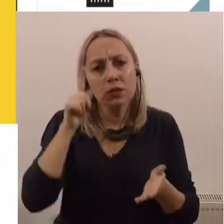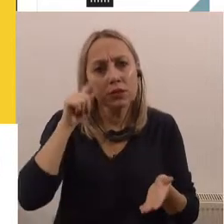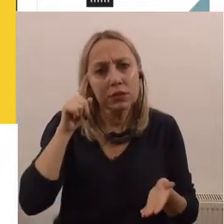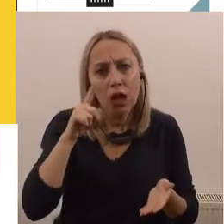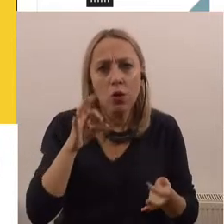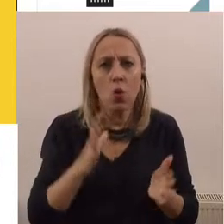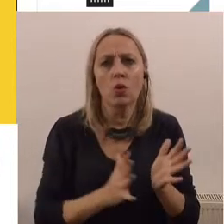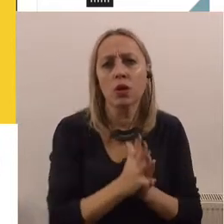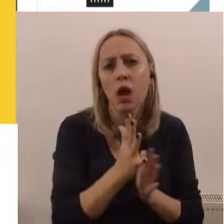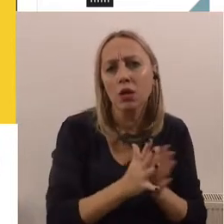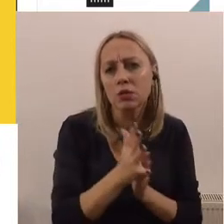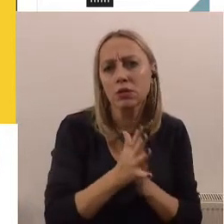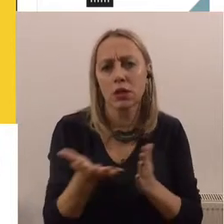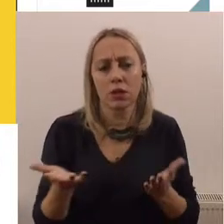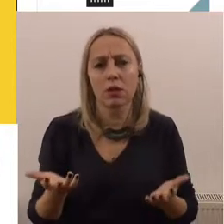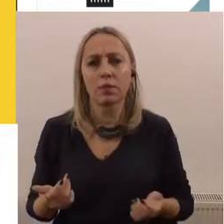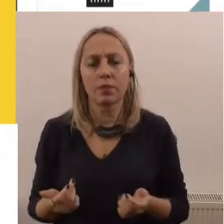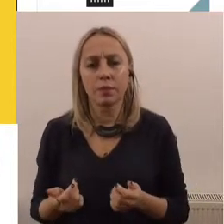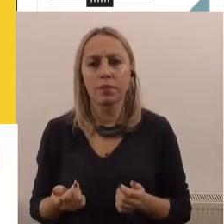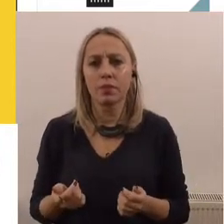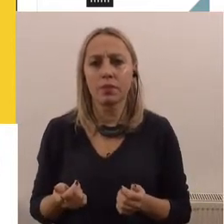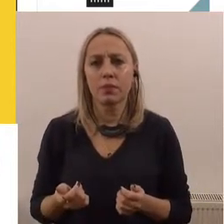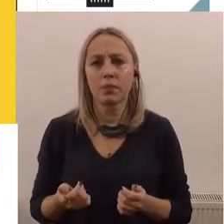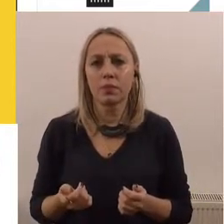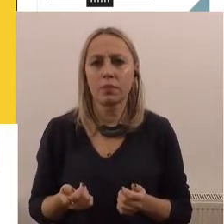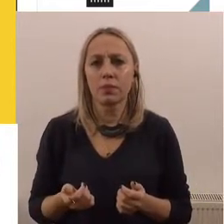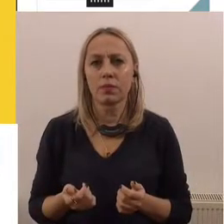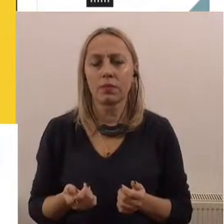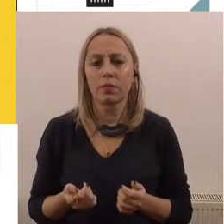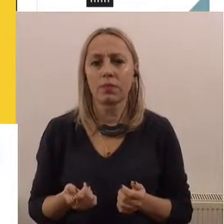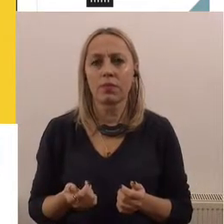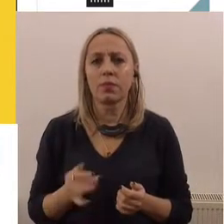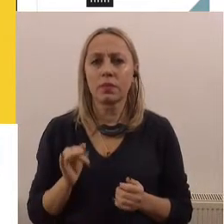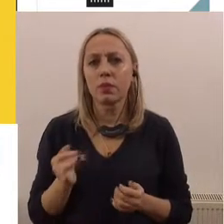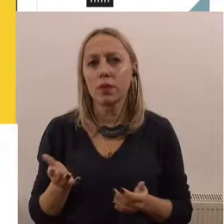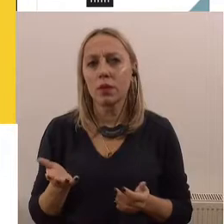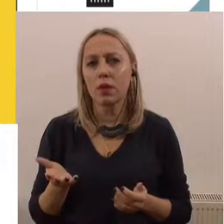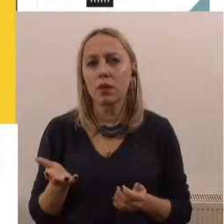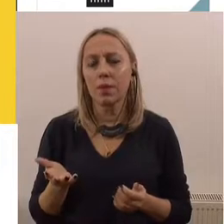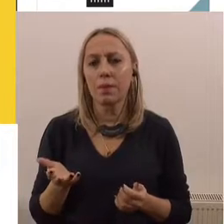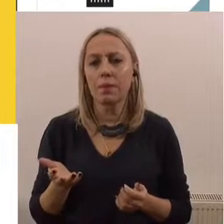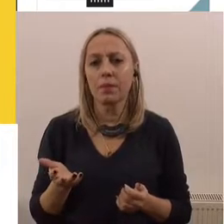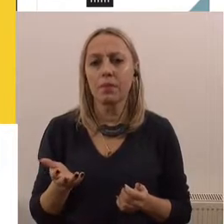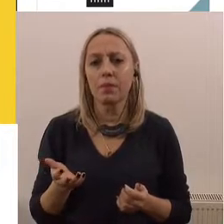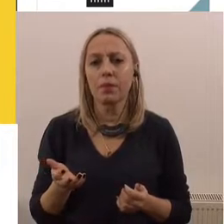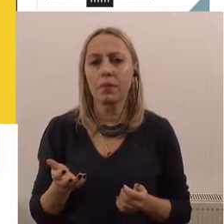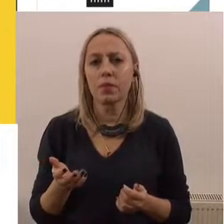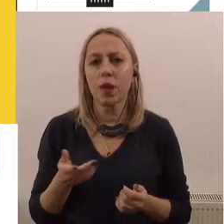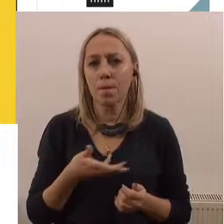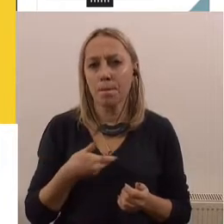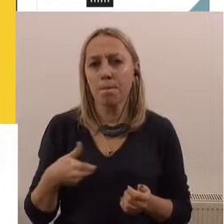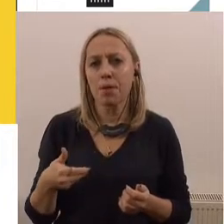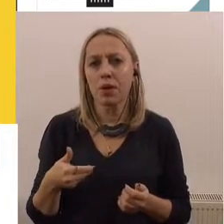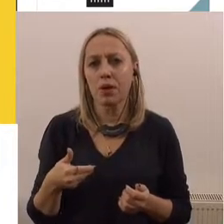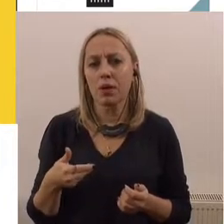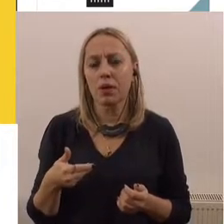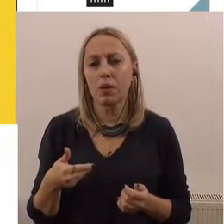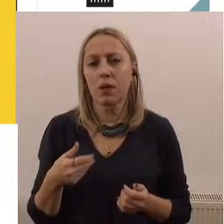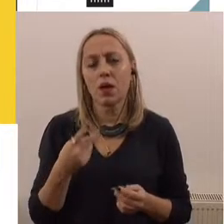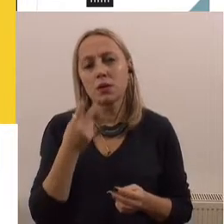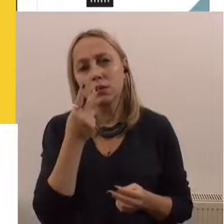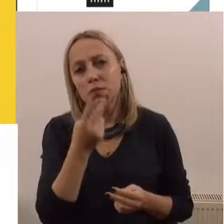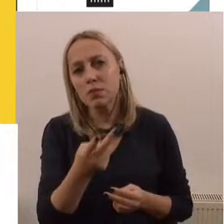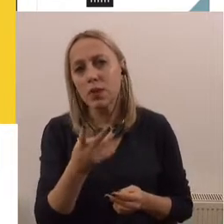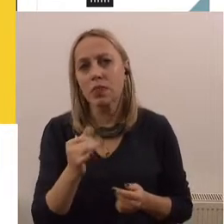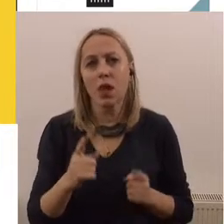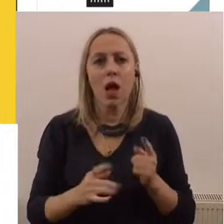a of this green area, it's a, as I said, wooden houses settlement. So it's like it was